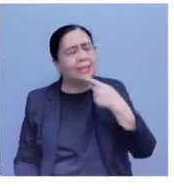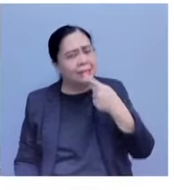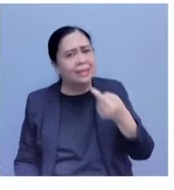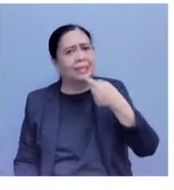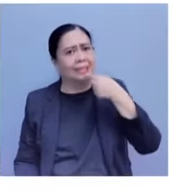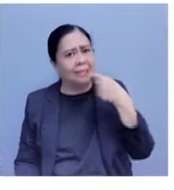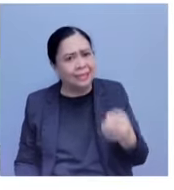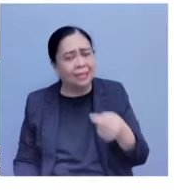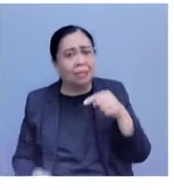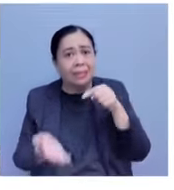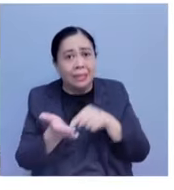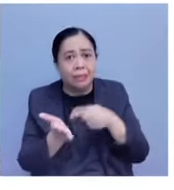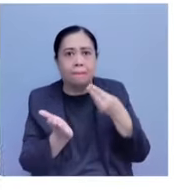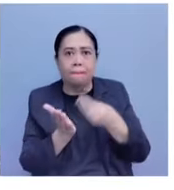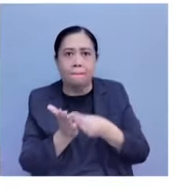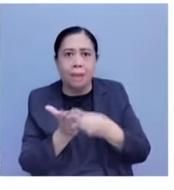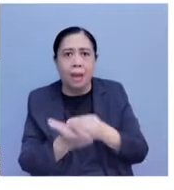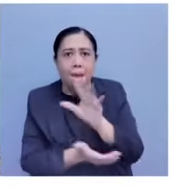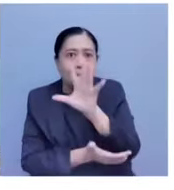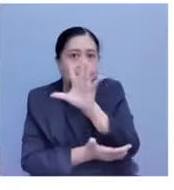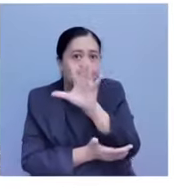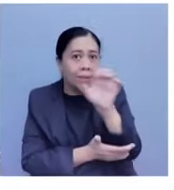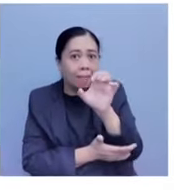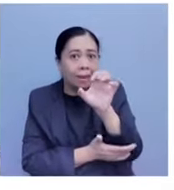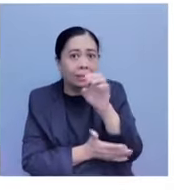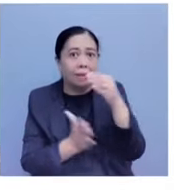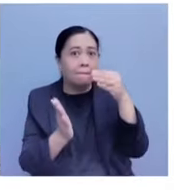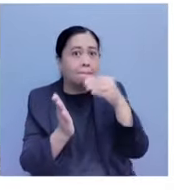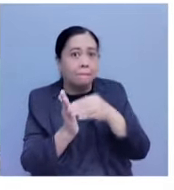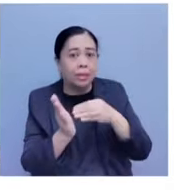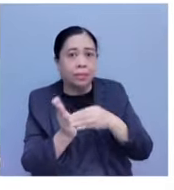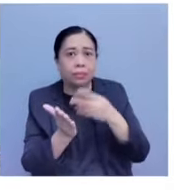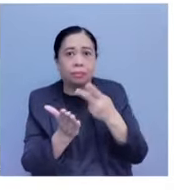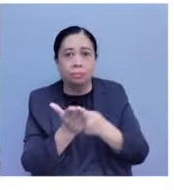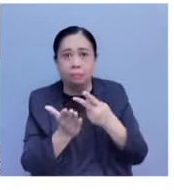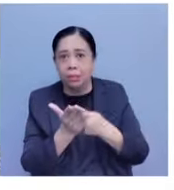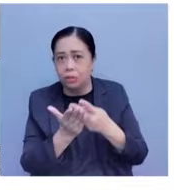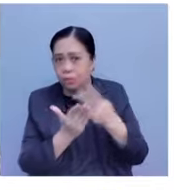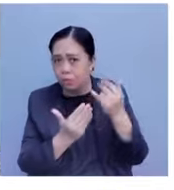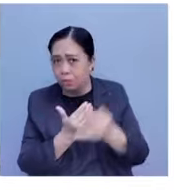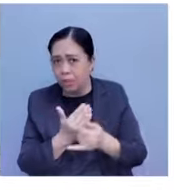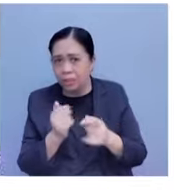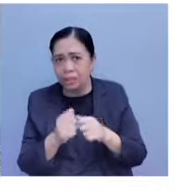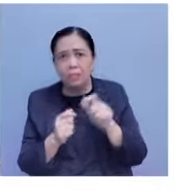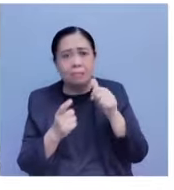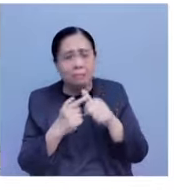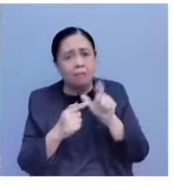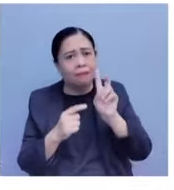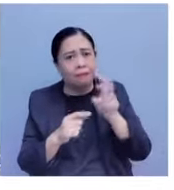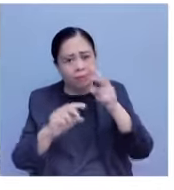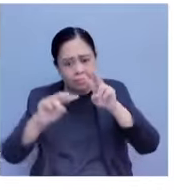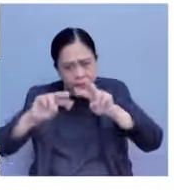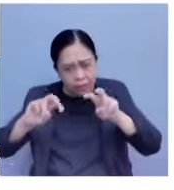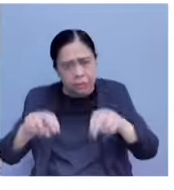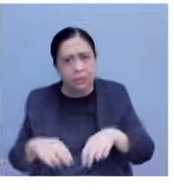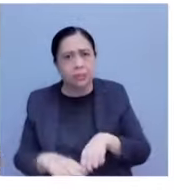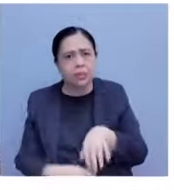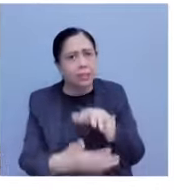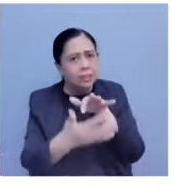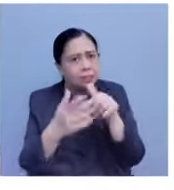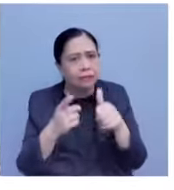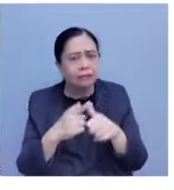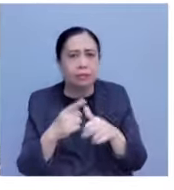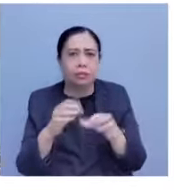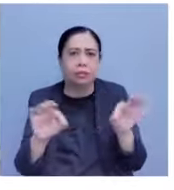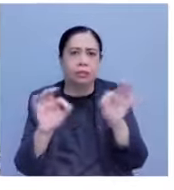we've been telling them this is a 500 billion peso project. Have it scrutinized, have it studied, especially